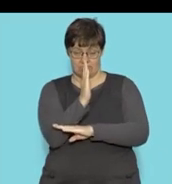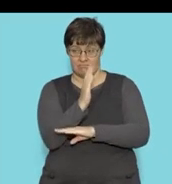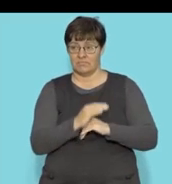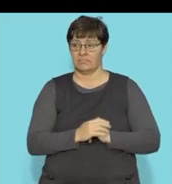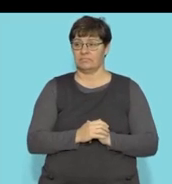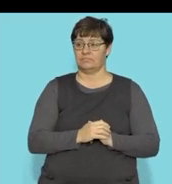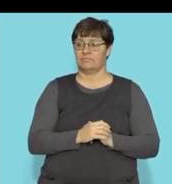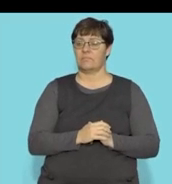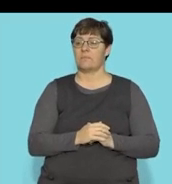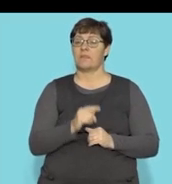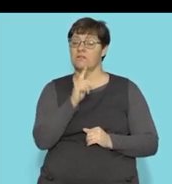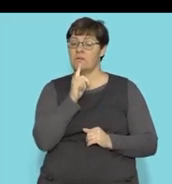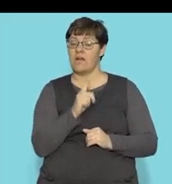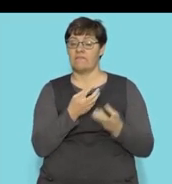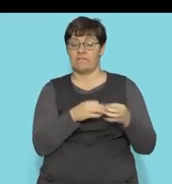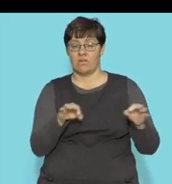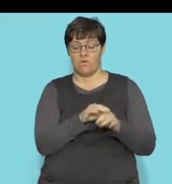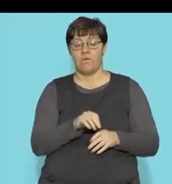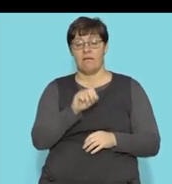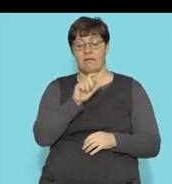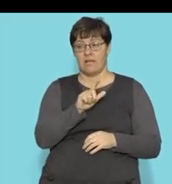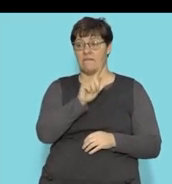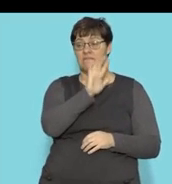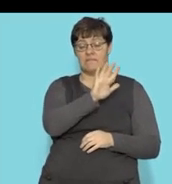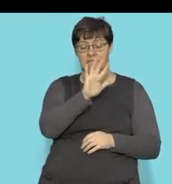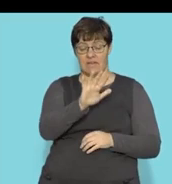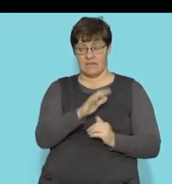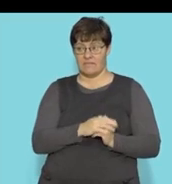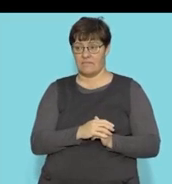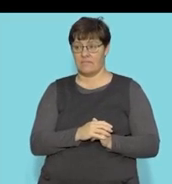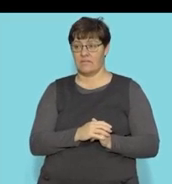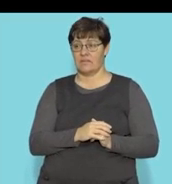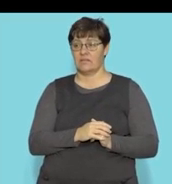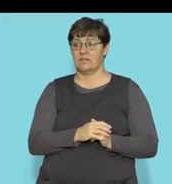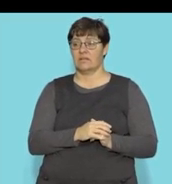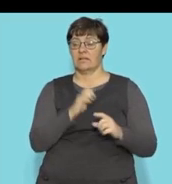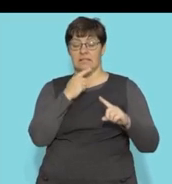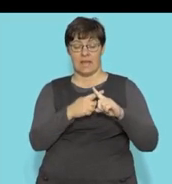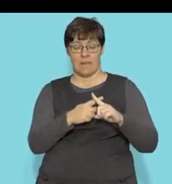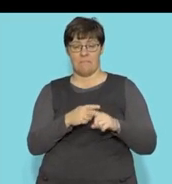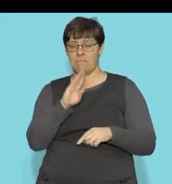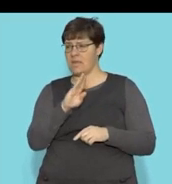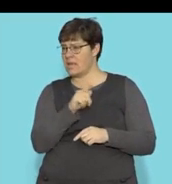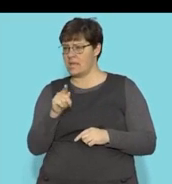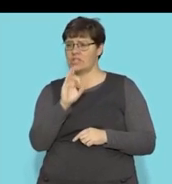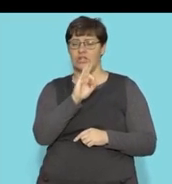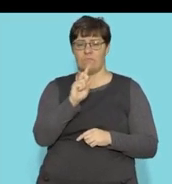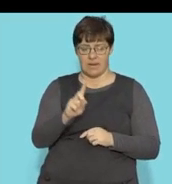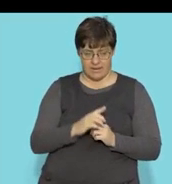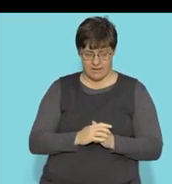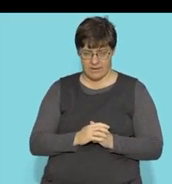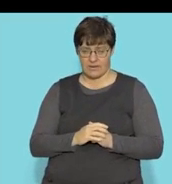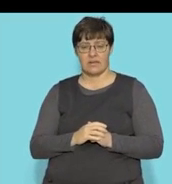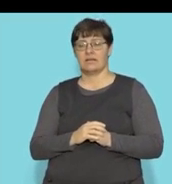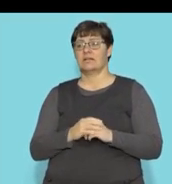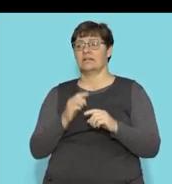perpendicular height. So if I fill in my values, I've got length, which is 55, times my breadth, which is